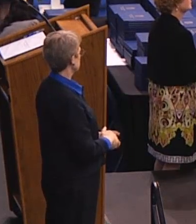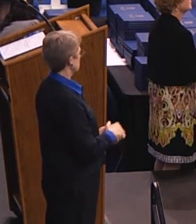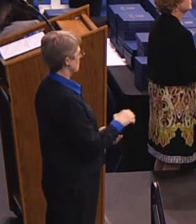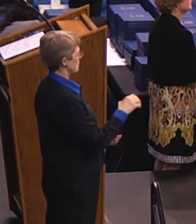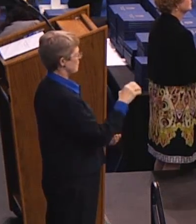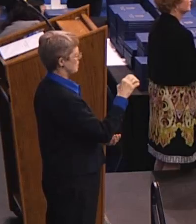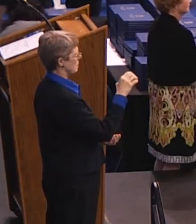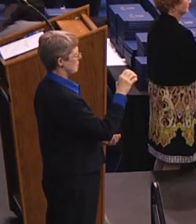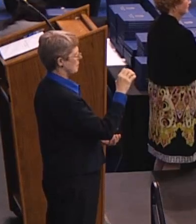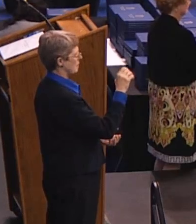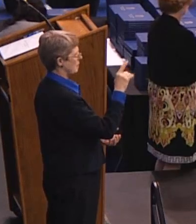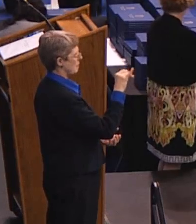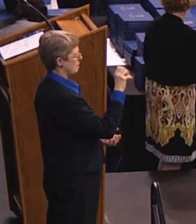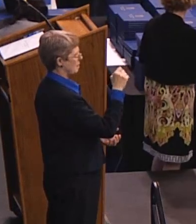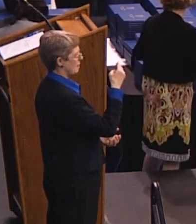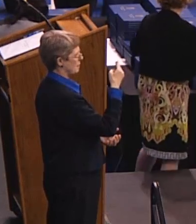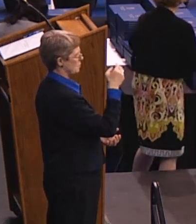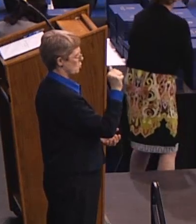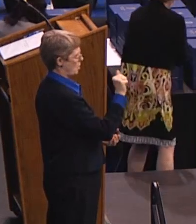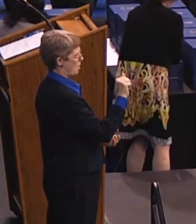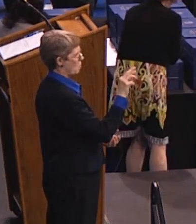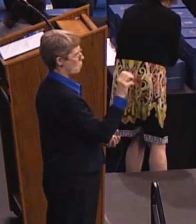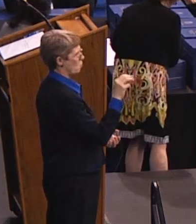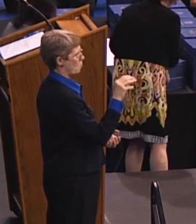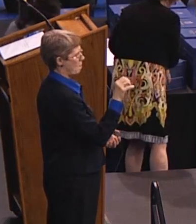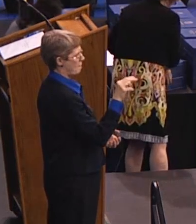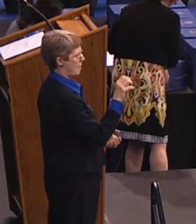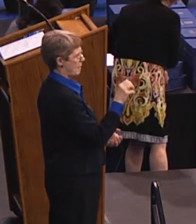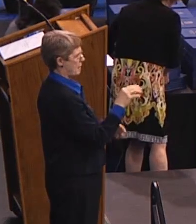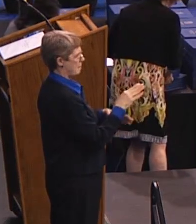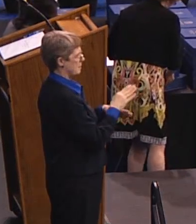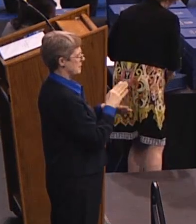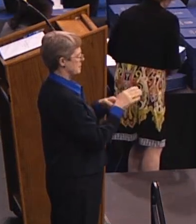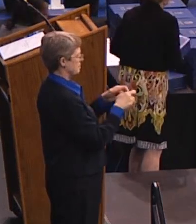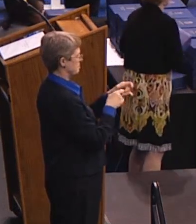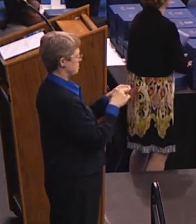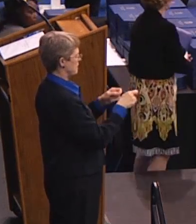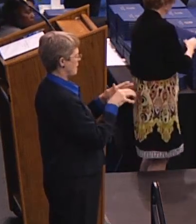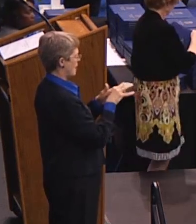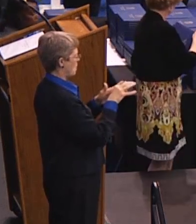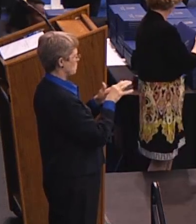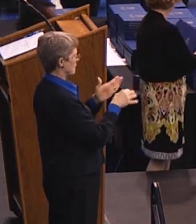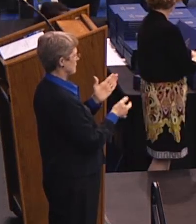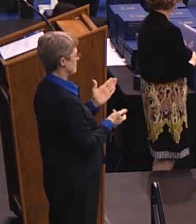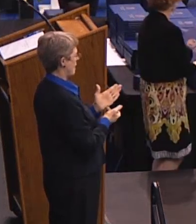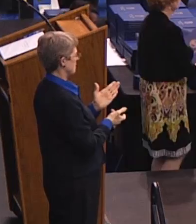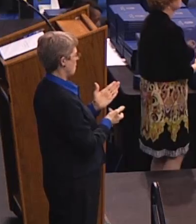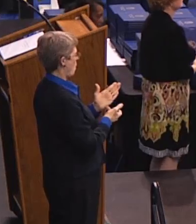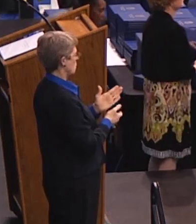Alicia Nicole Romine, business administration, accounting, technology.